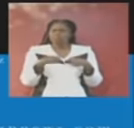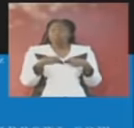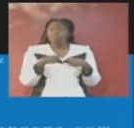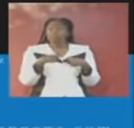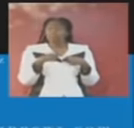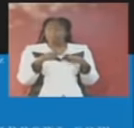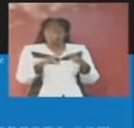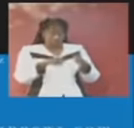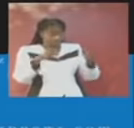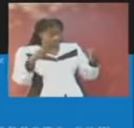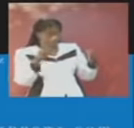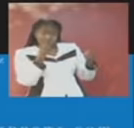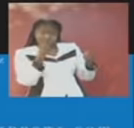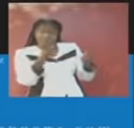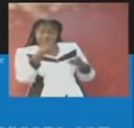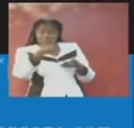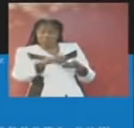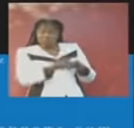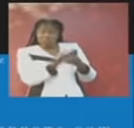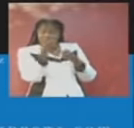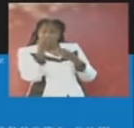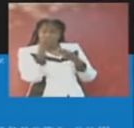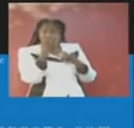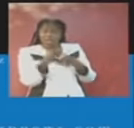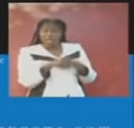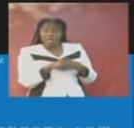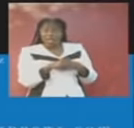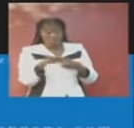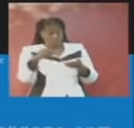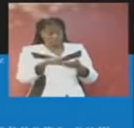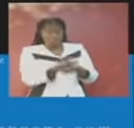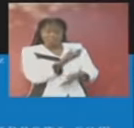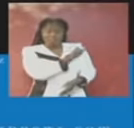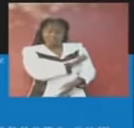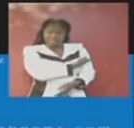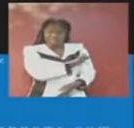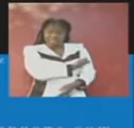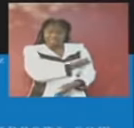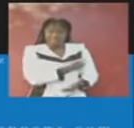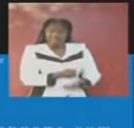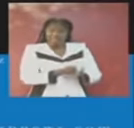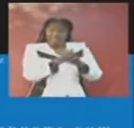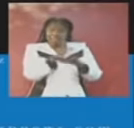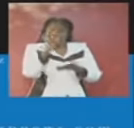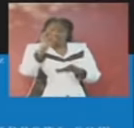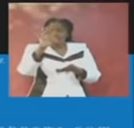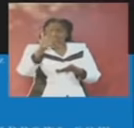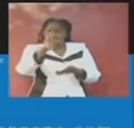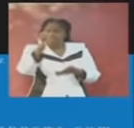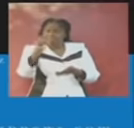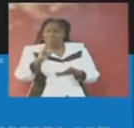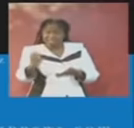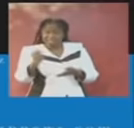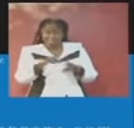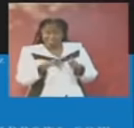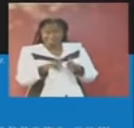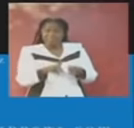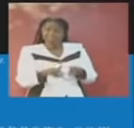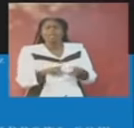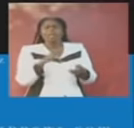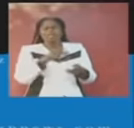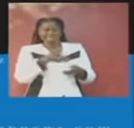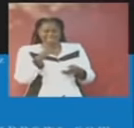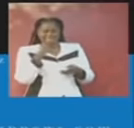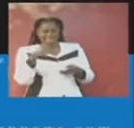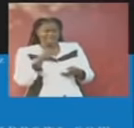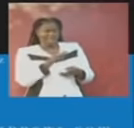seems to be effective in 90% of the patients it was tried on. Can you give us an idea what does that mean for us in Trinidad and